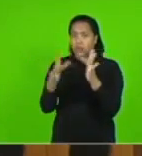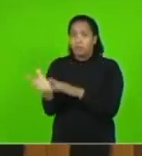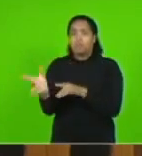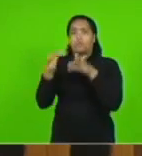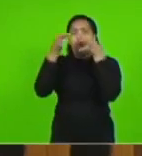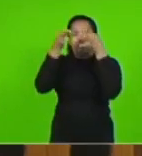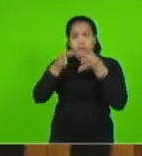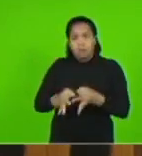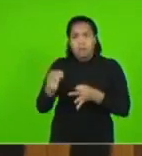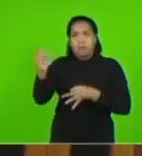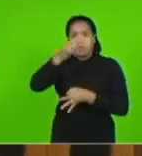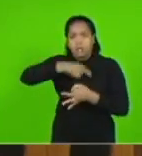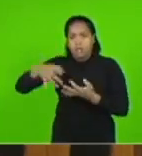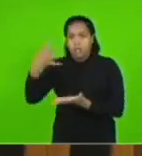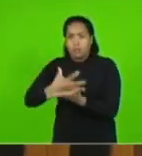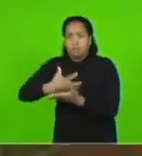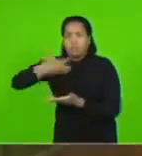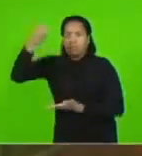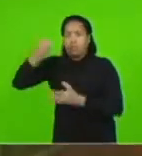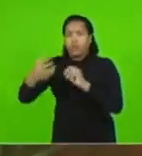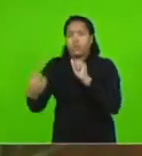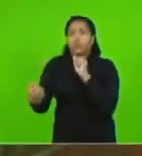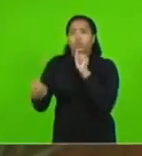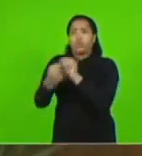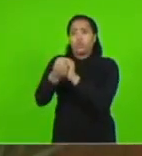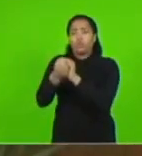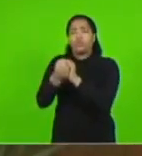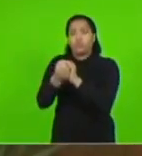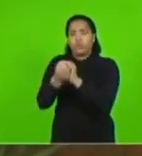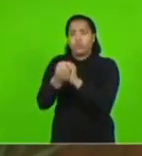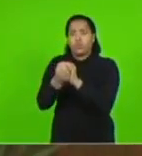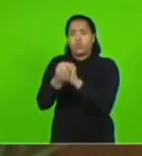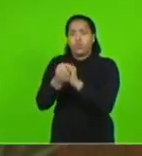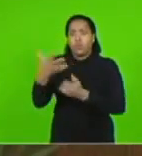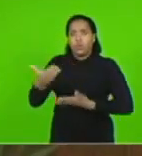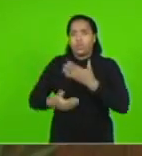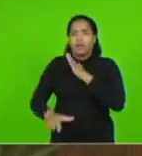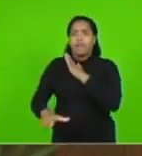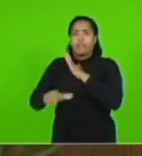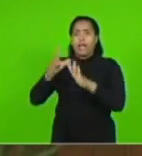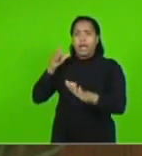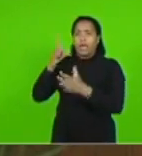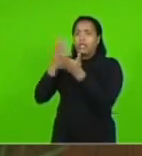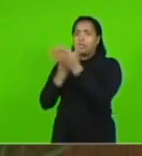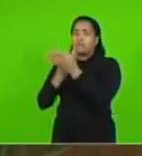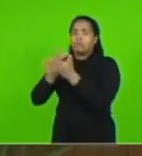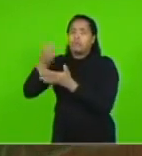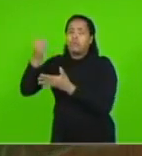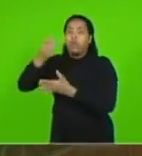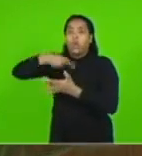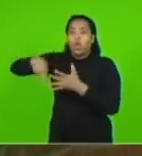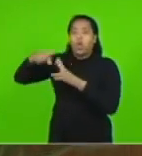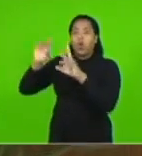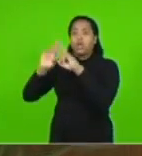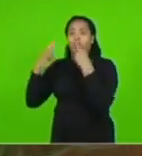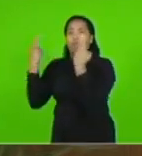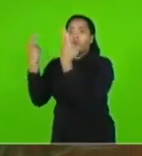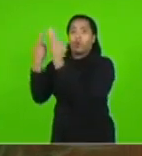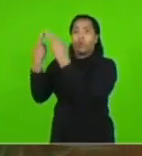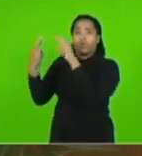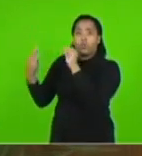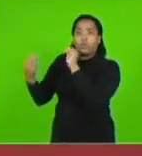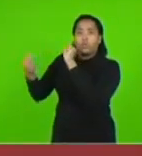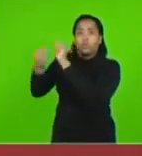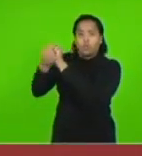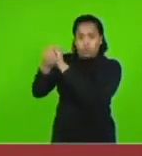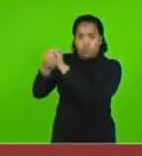about how we have hope and how we will rise again. And those who are hopeless, if they believe,